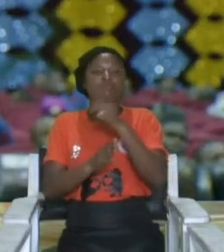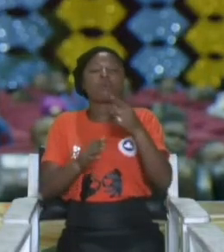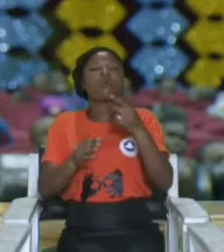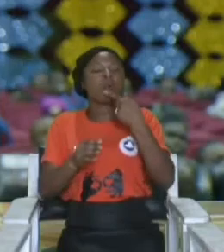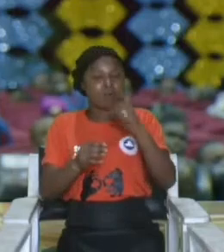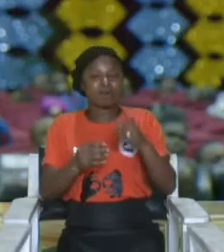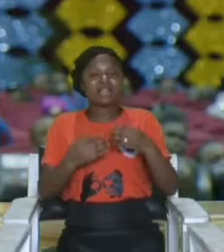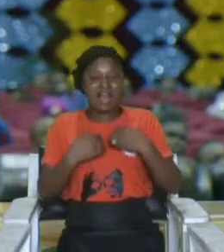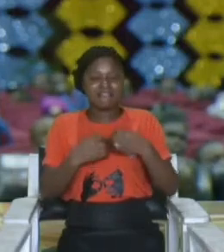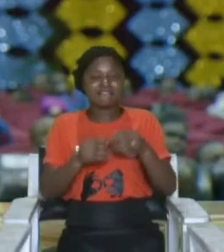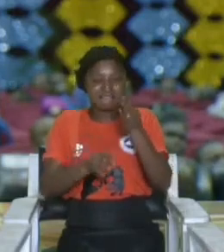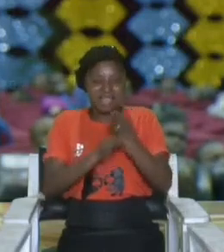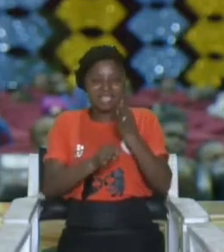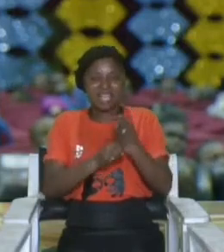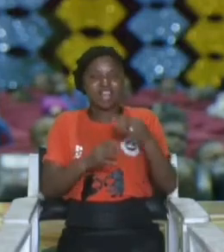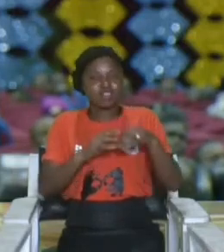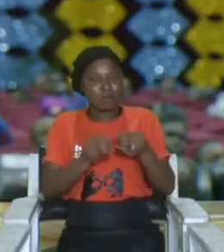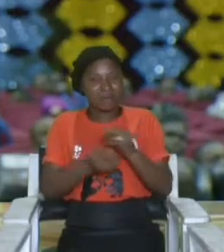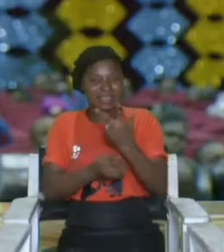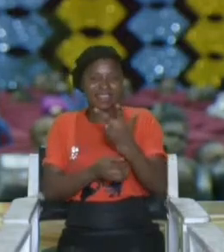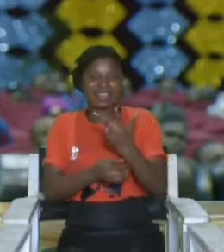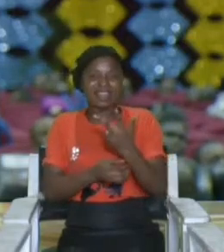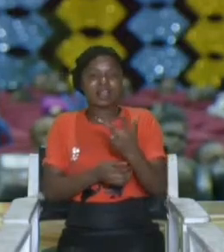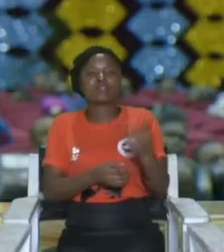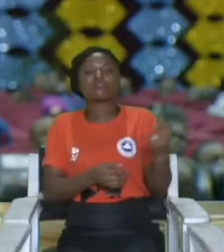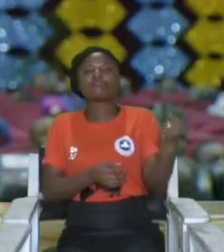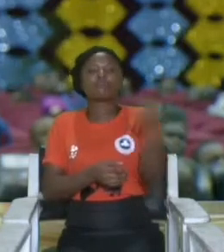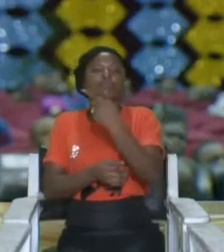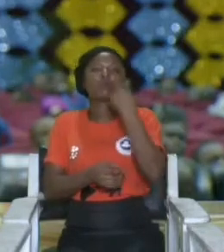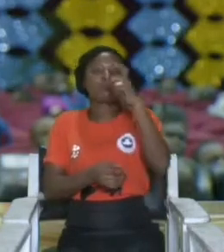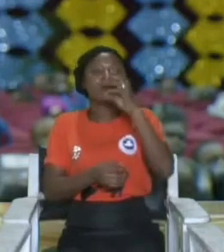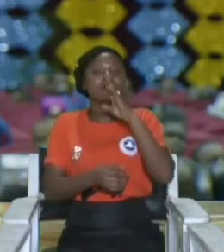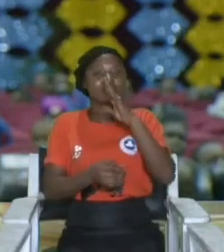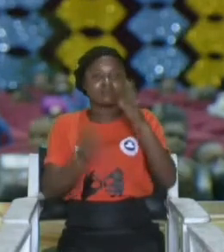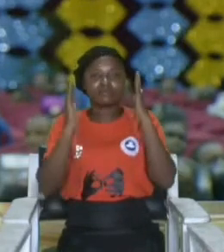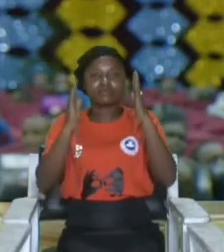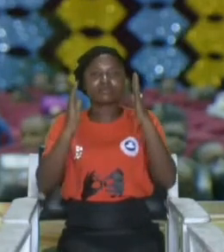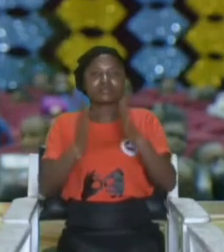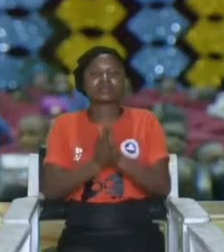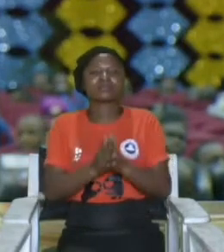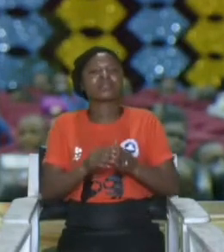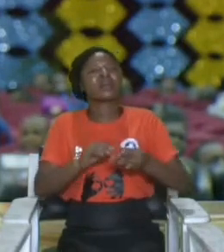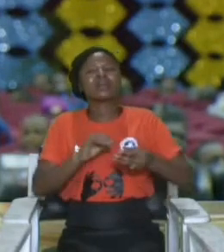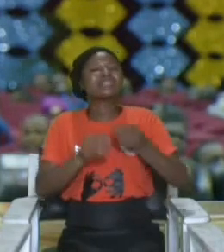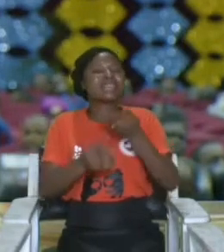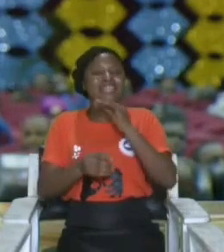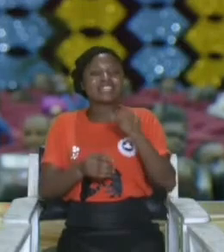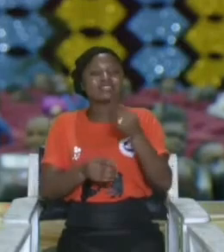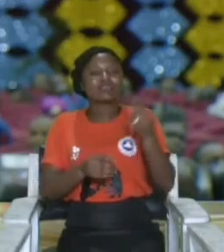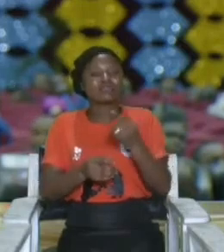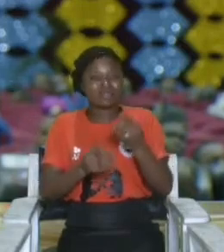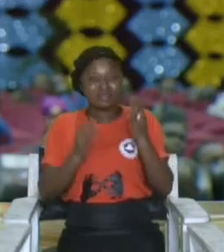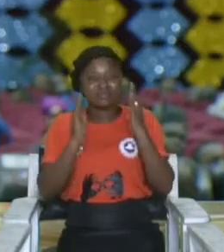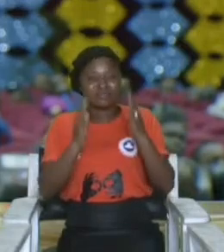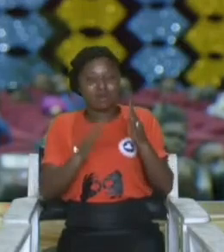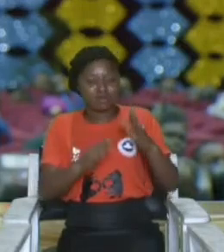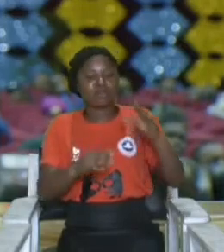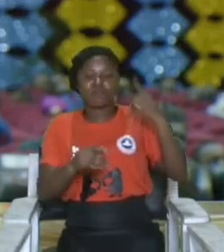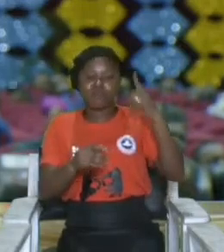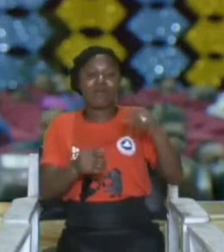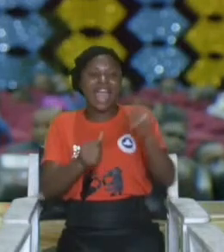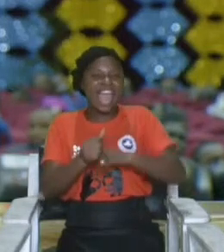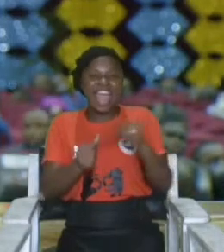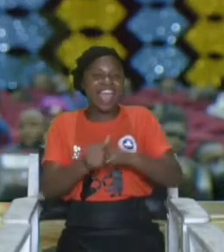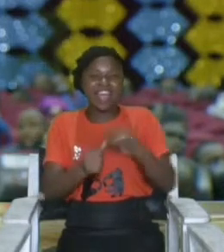faith. And then number three, you must be consecrated. There is always a consecration for